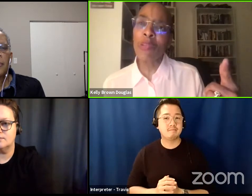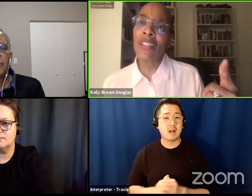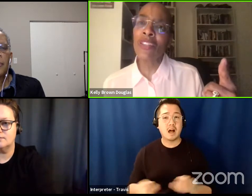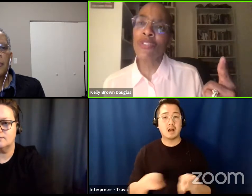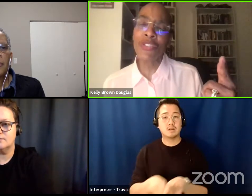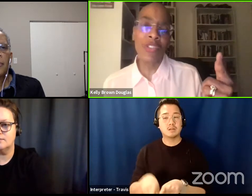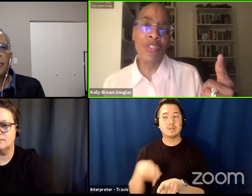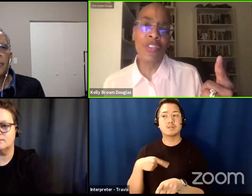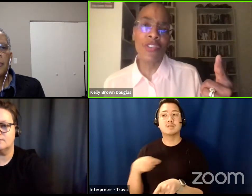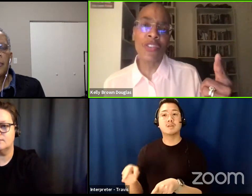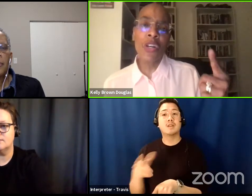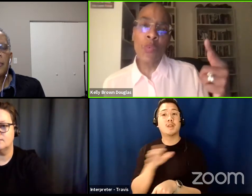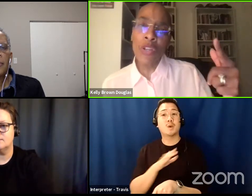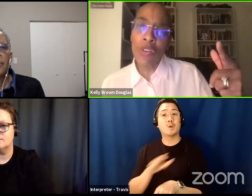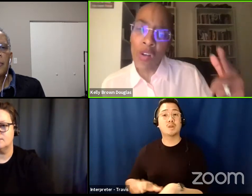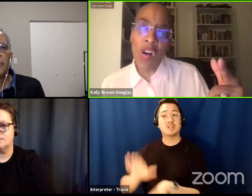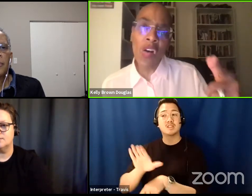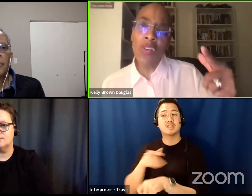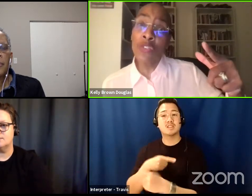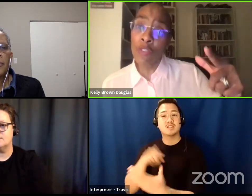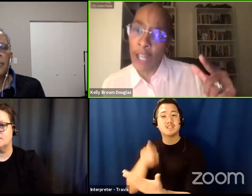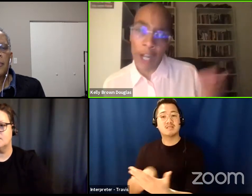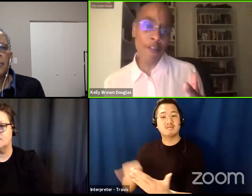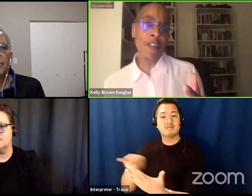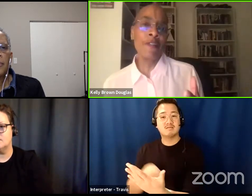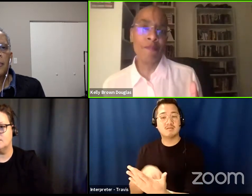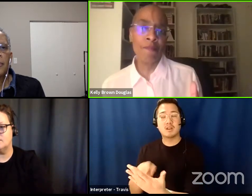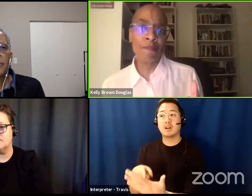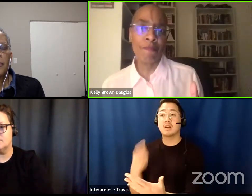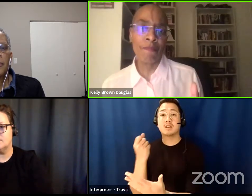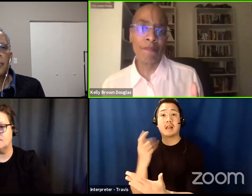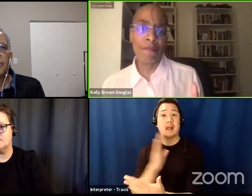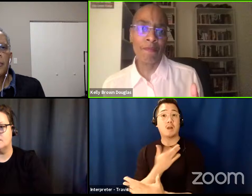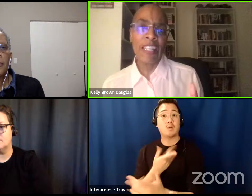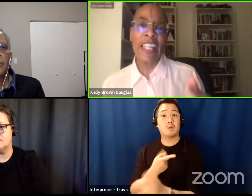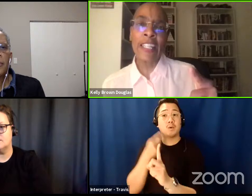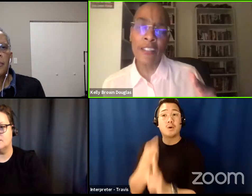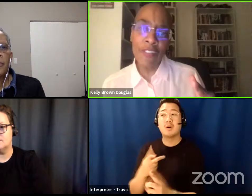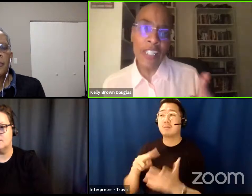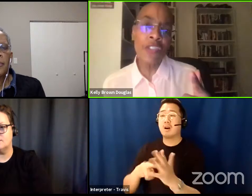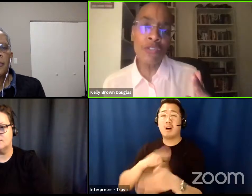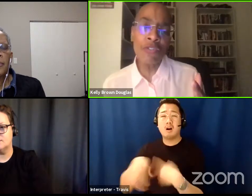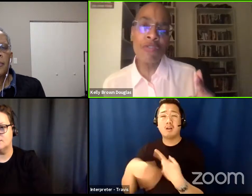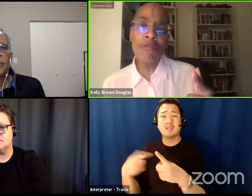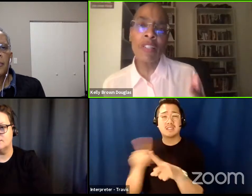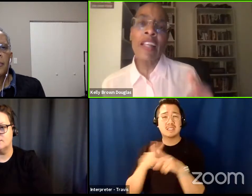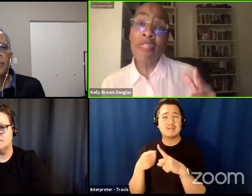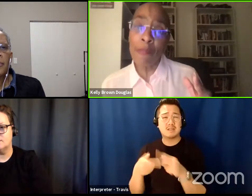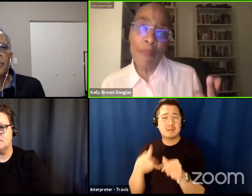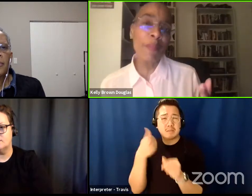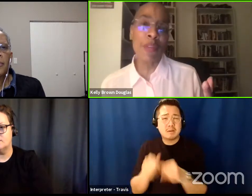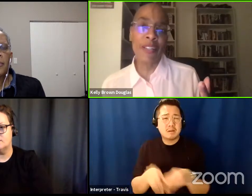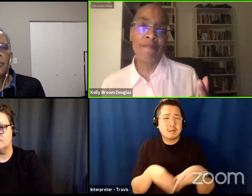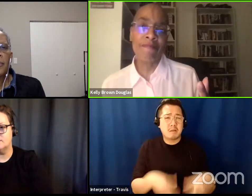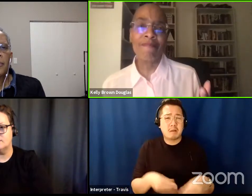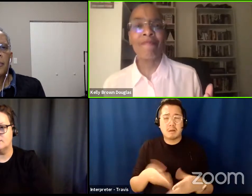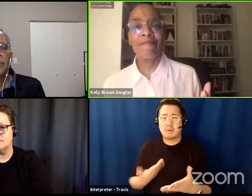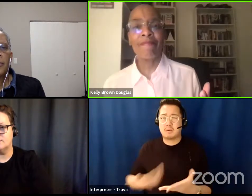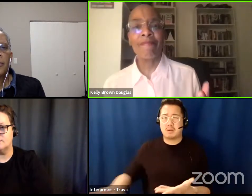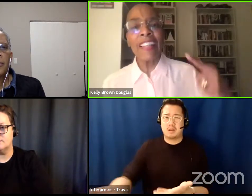that would be the Christian church. We are called to recover and live into the